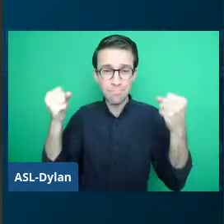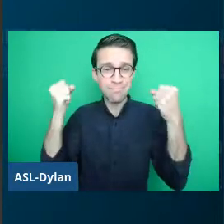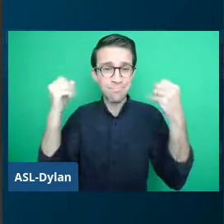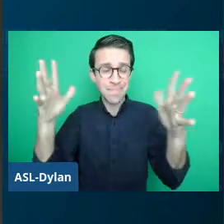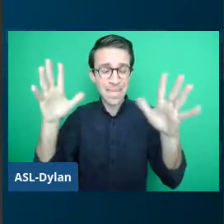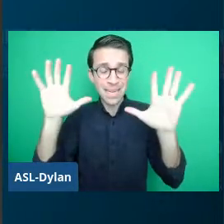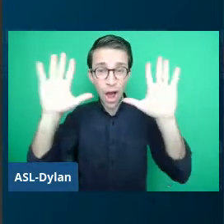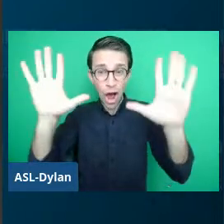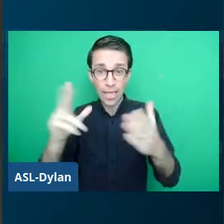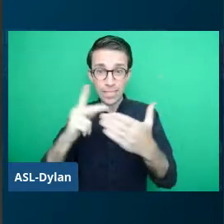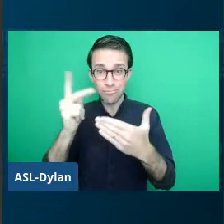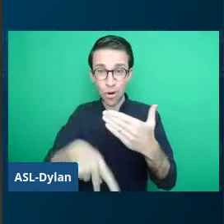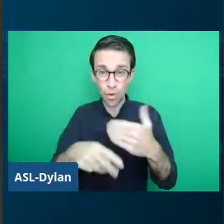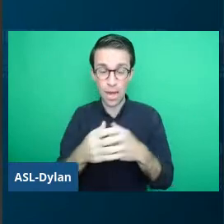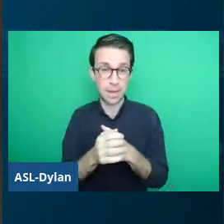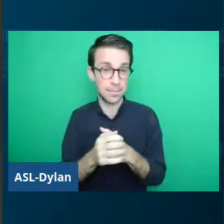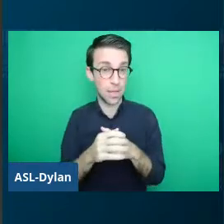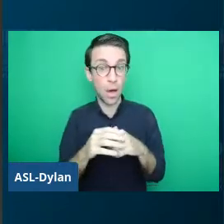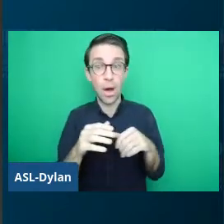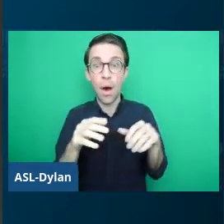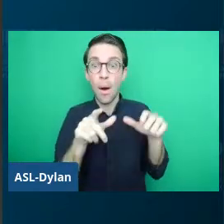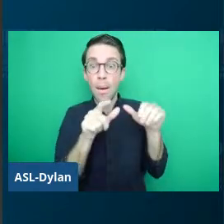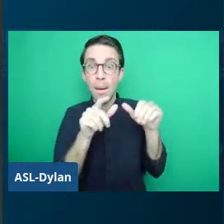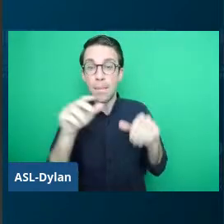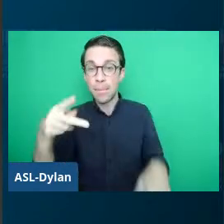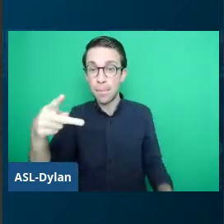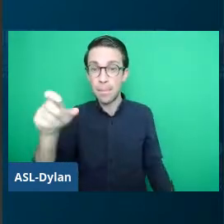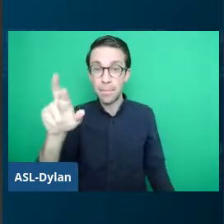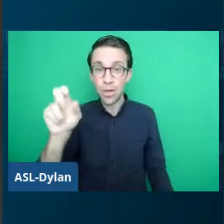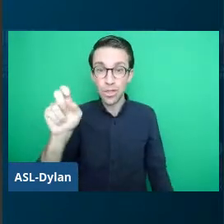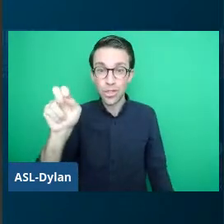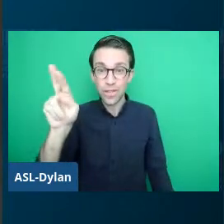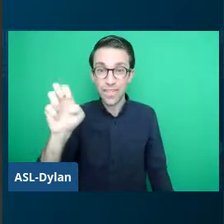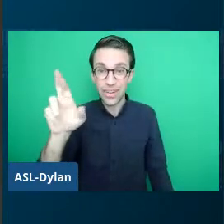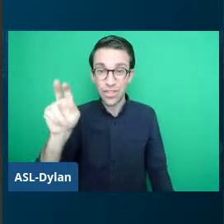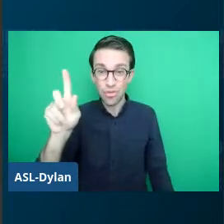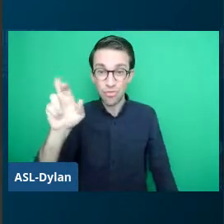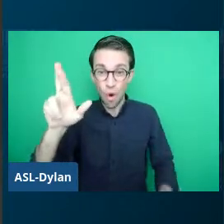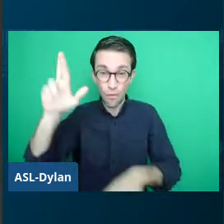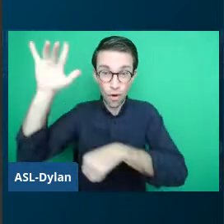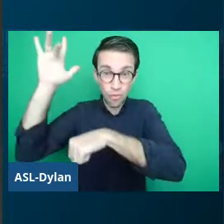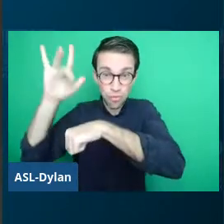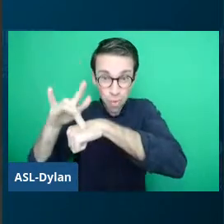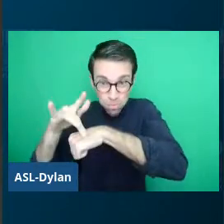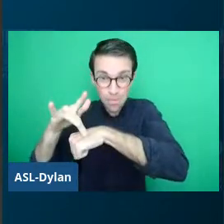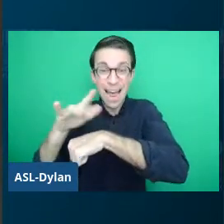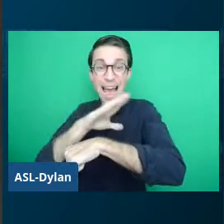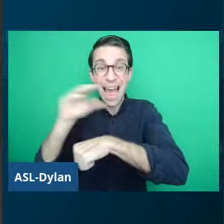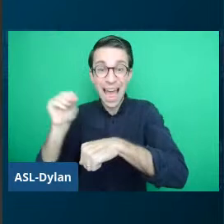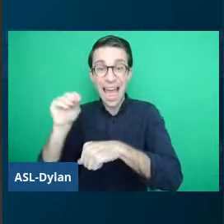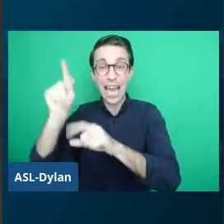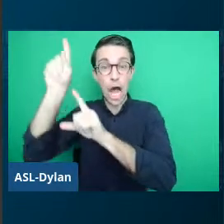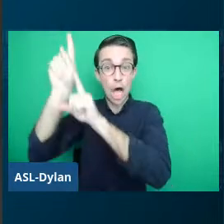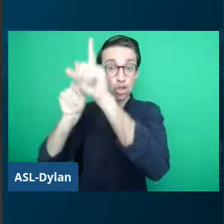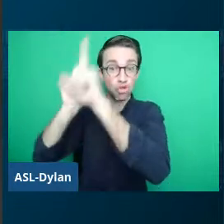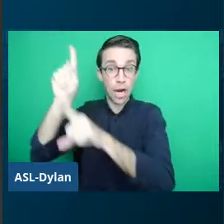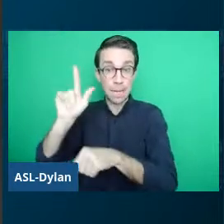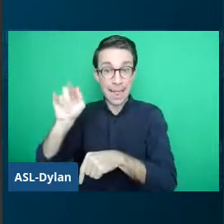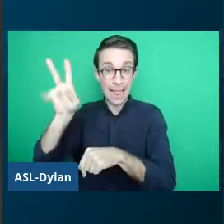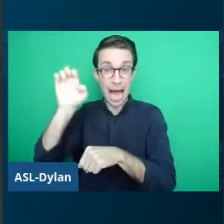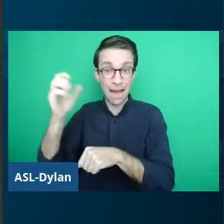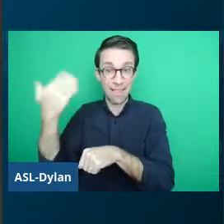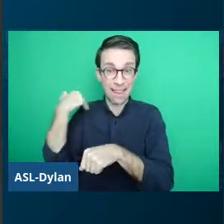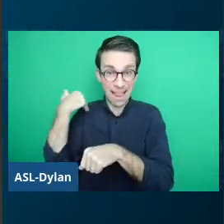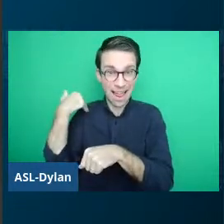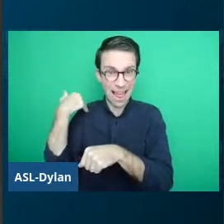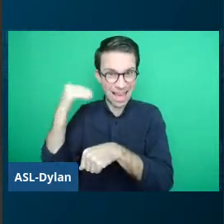We had that incredible Perseverance rover landing, and then, of course, that really awesome astronomy live last night with Das from Kerbal Space